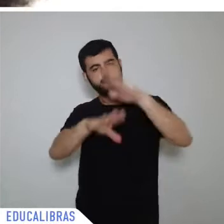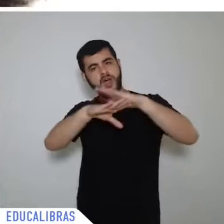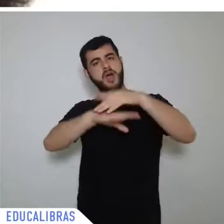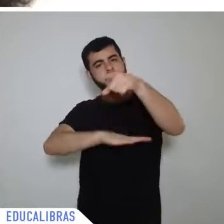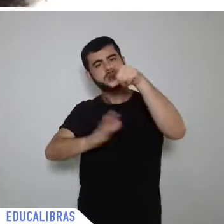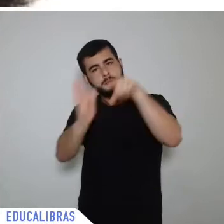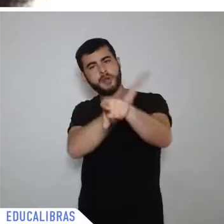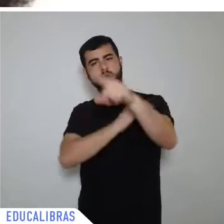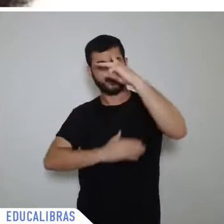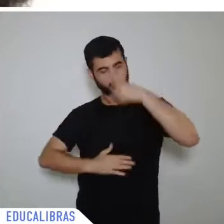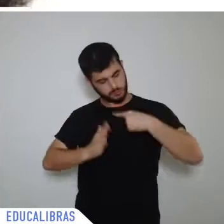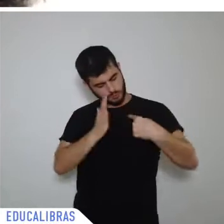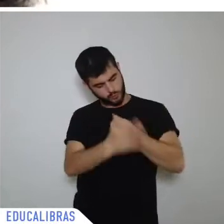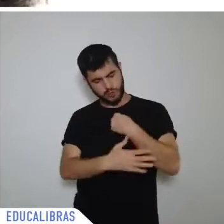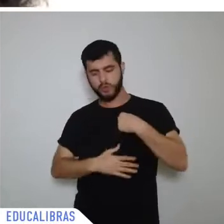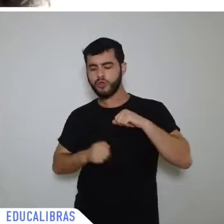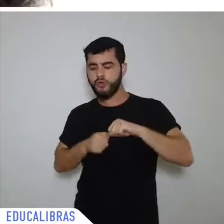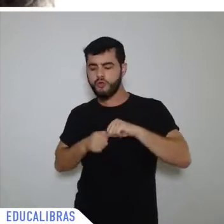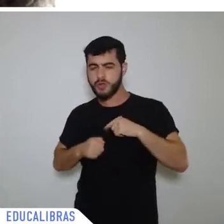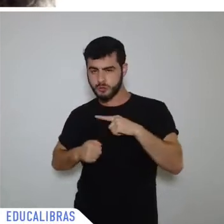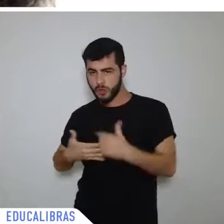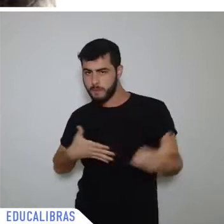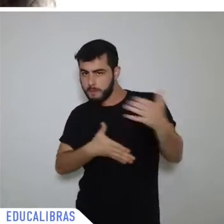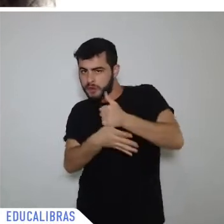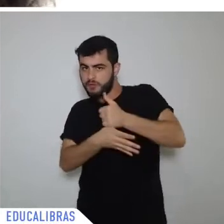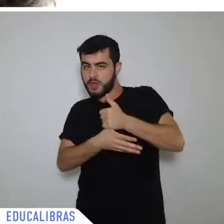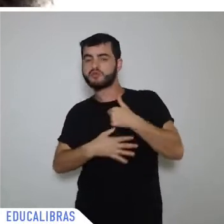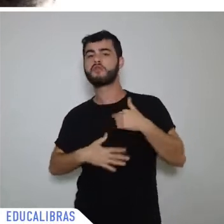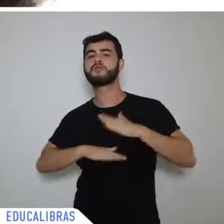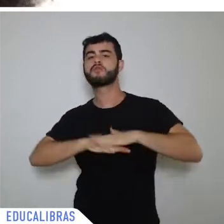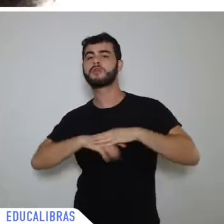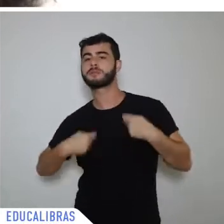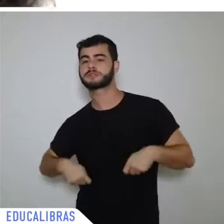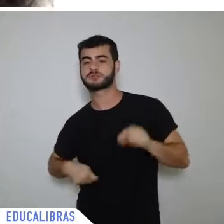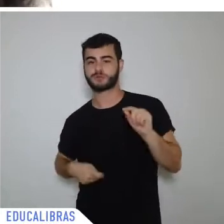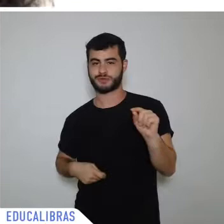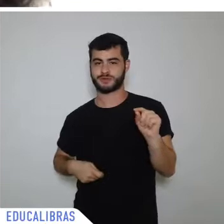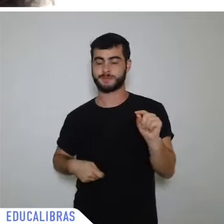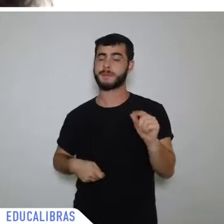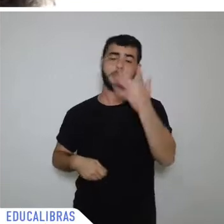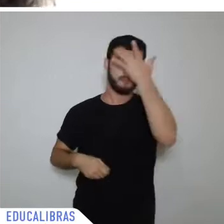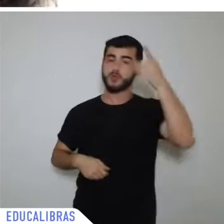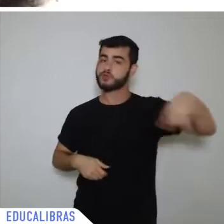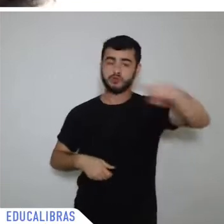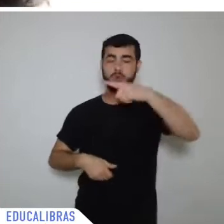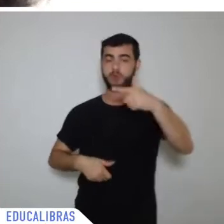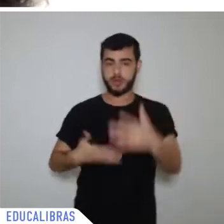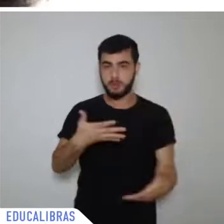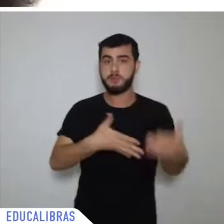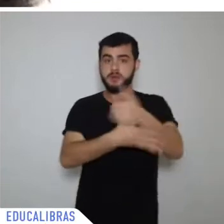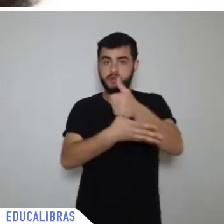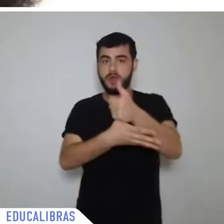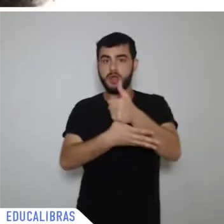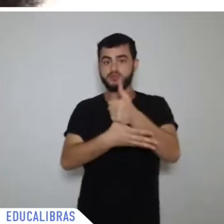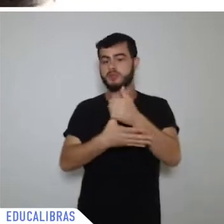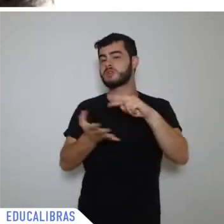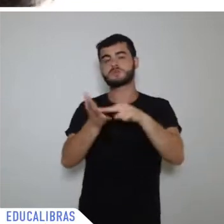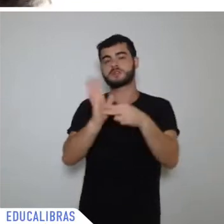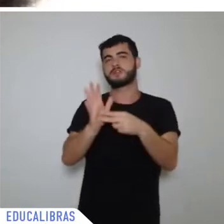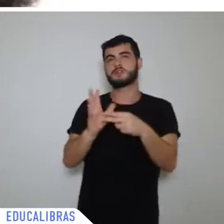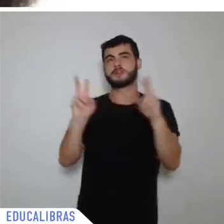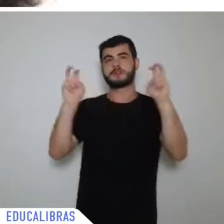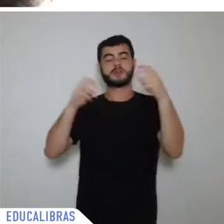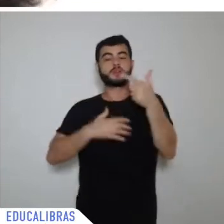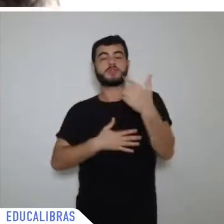ask yourselves, what am I doing since I'm privileged? I'm not saying, when I say privilege, I'm not saying there's